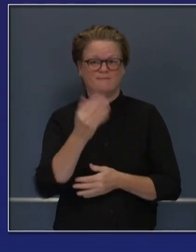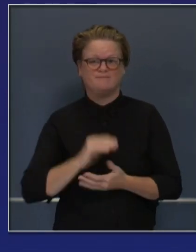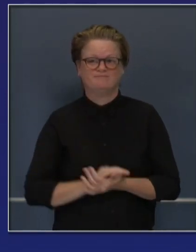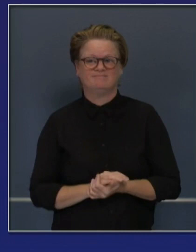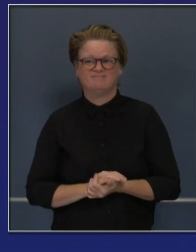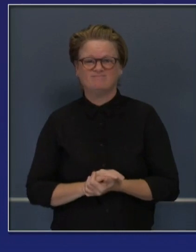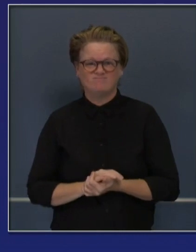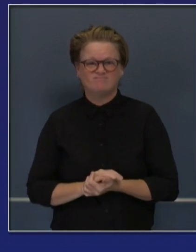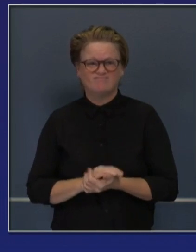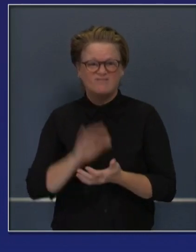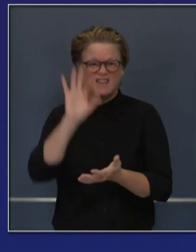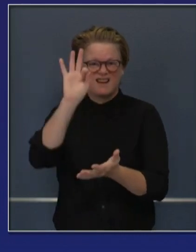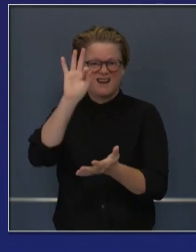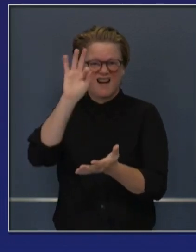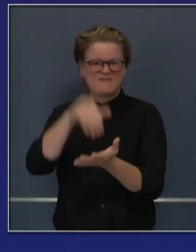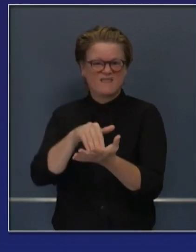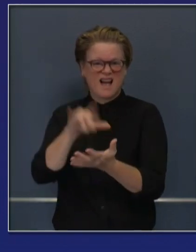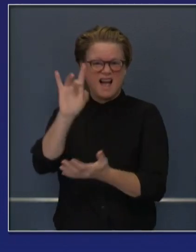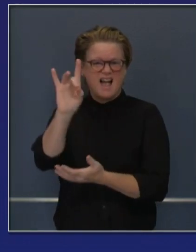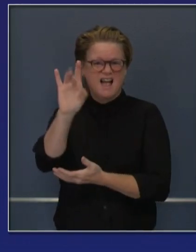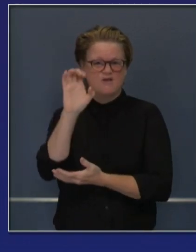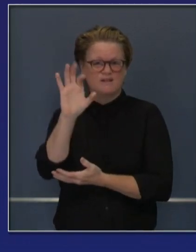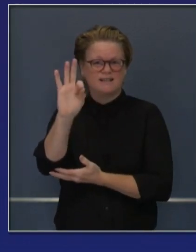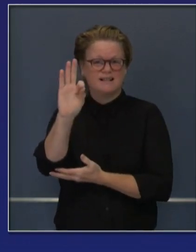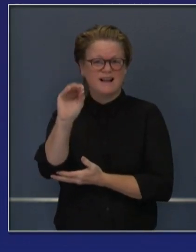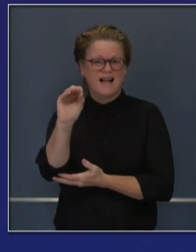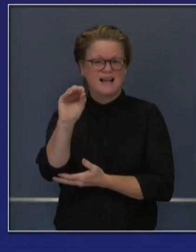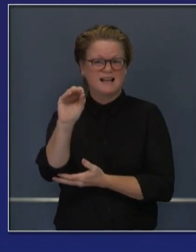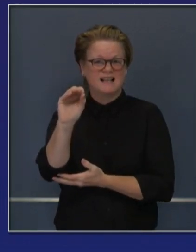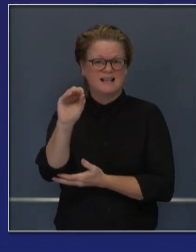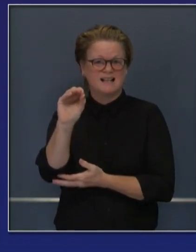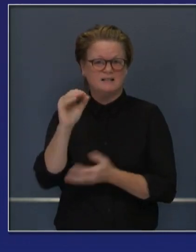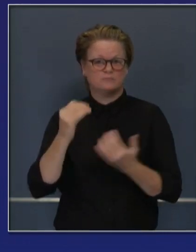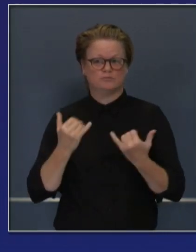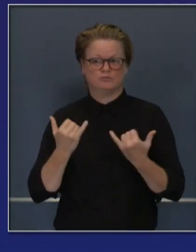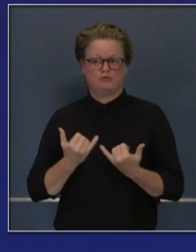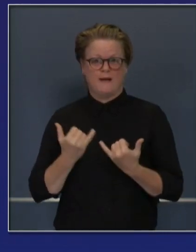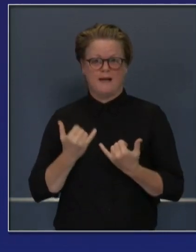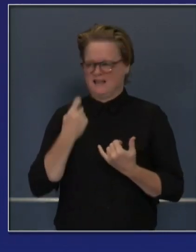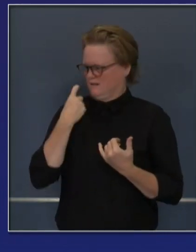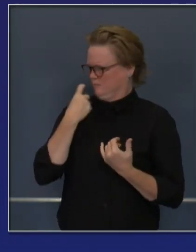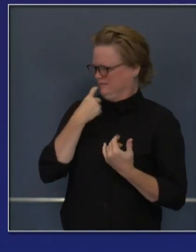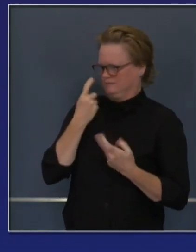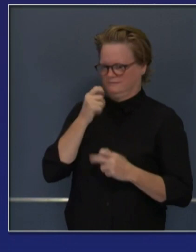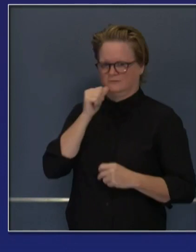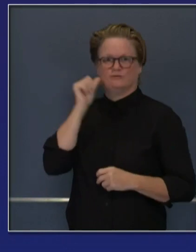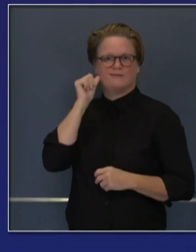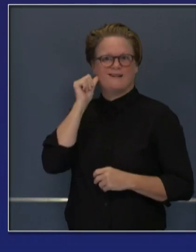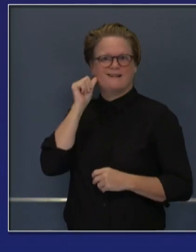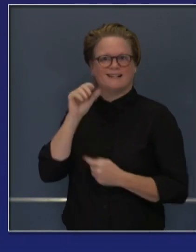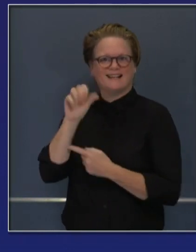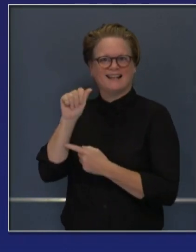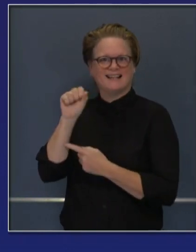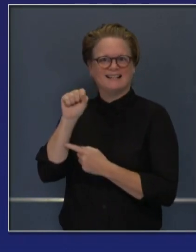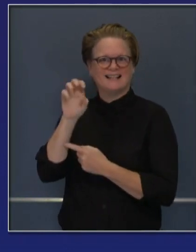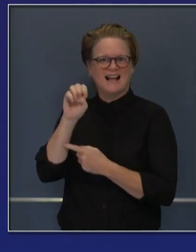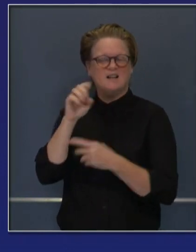9,890 is the total number that we're reporting today, November 15th, of new cases. You'll see the 7-day average now is over